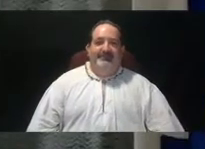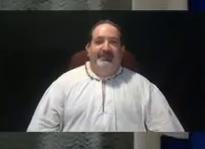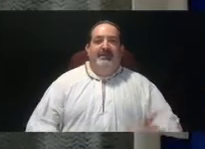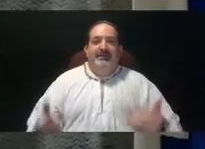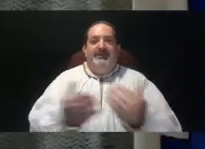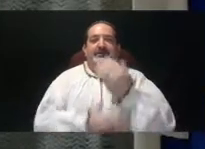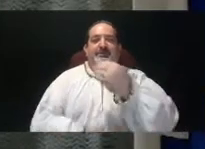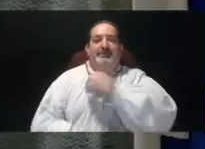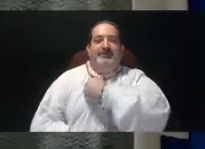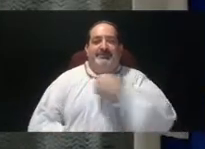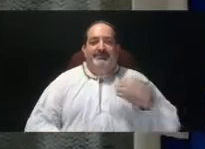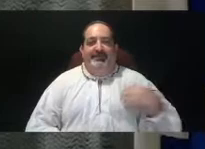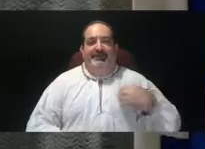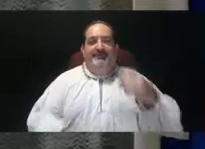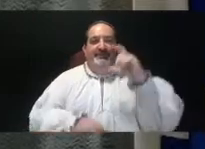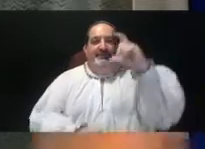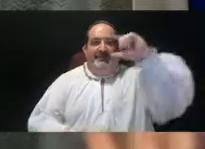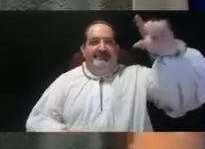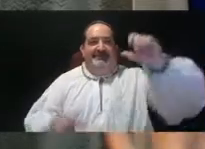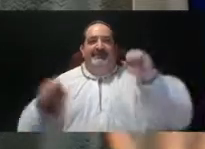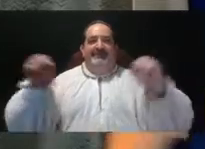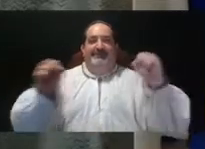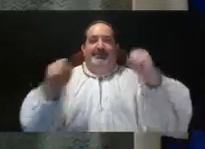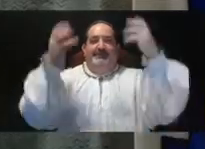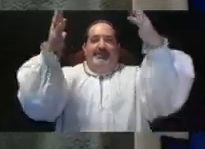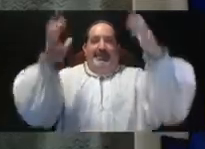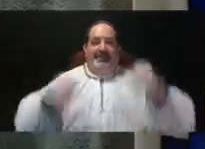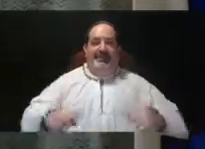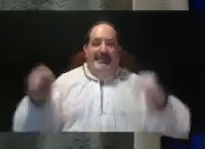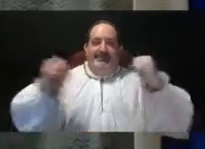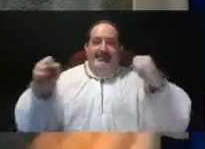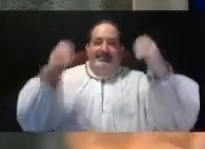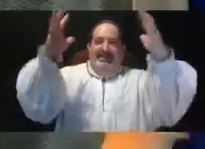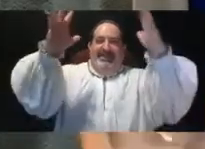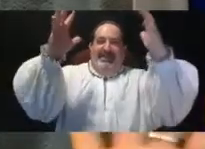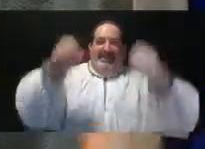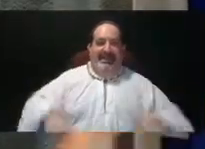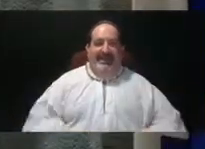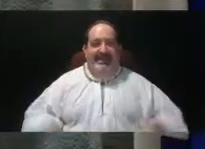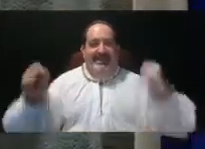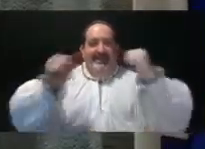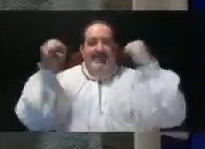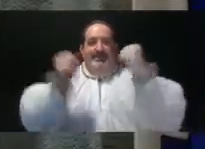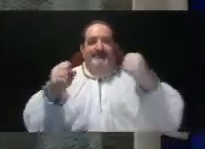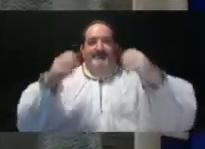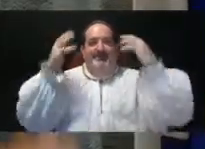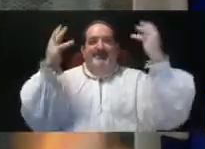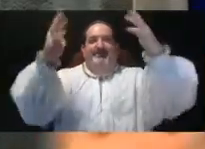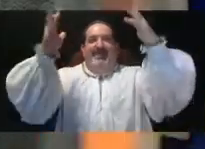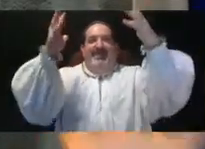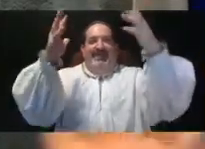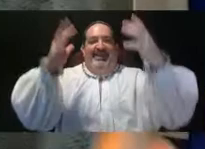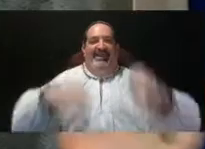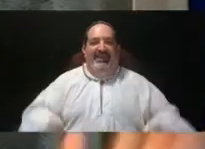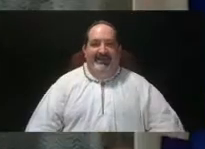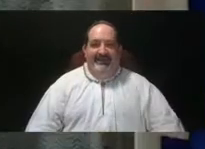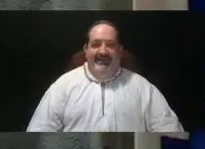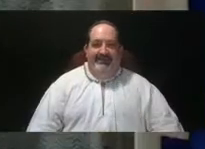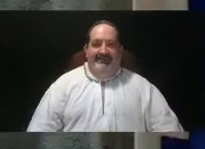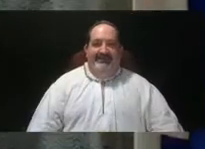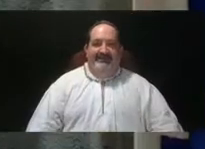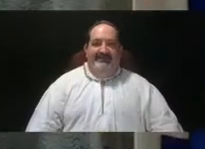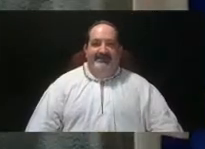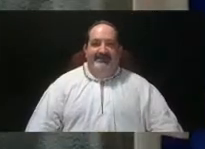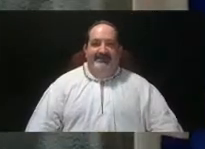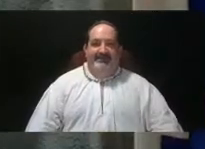For the newest companion of the Crescent, hip hip, hip hip, hip hip. Thank